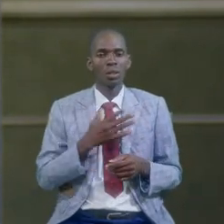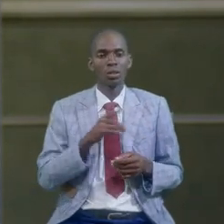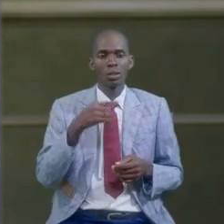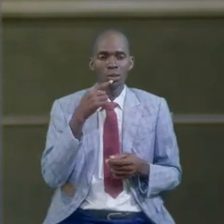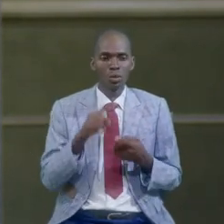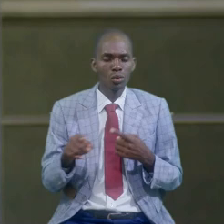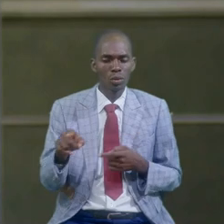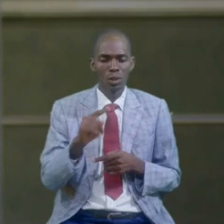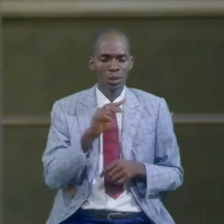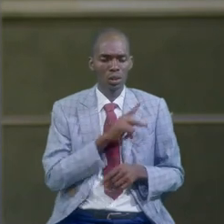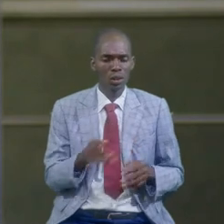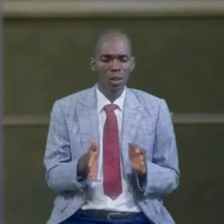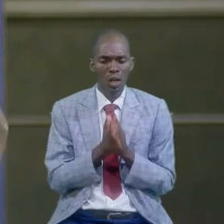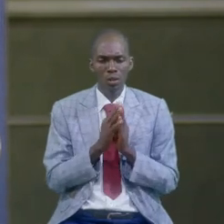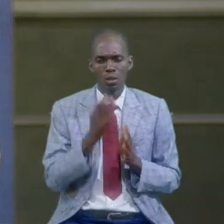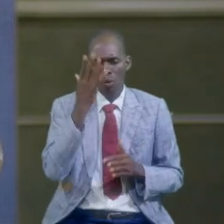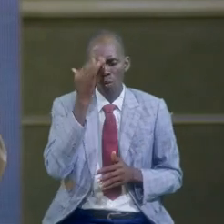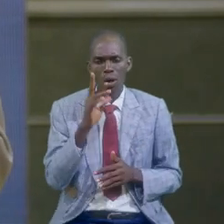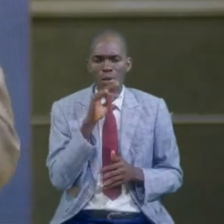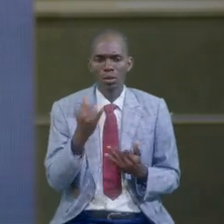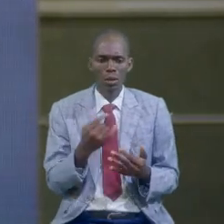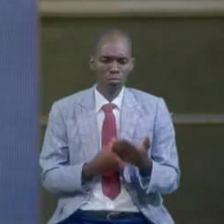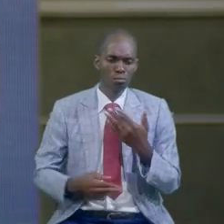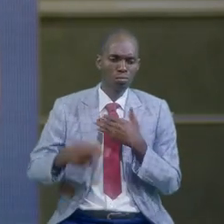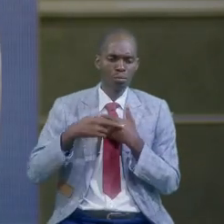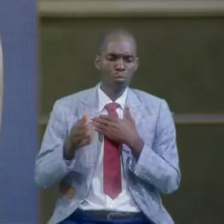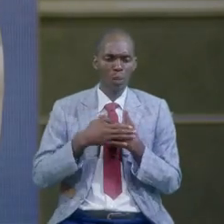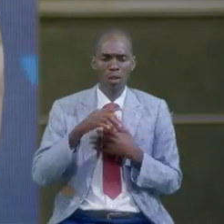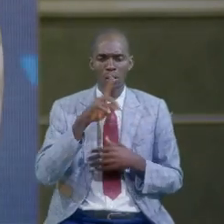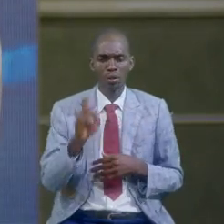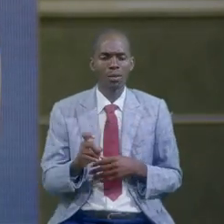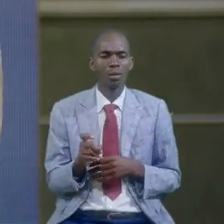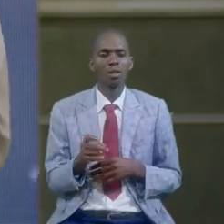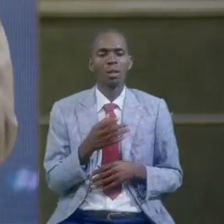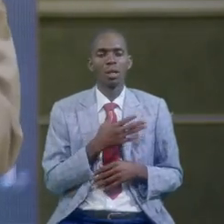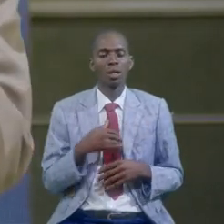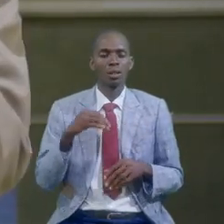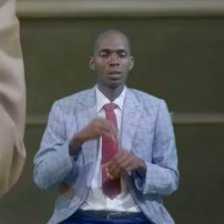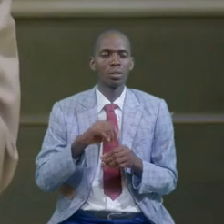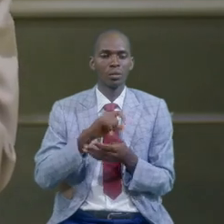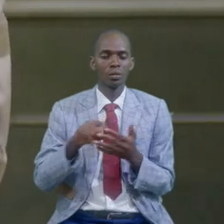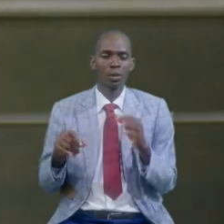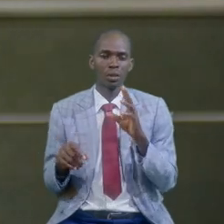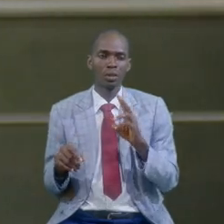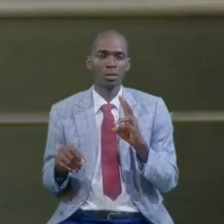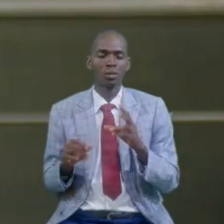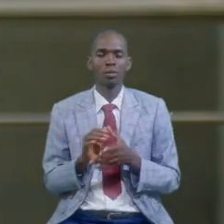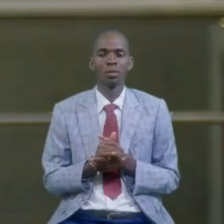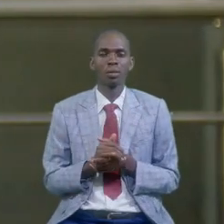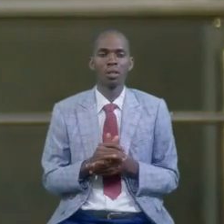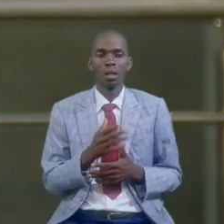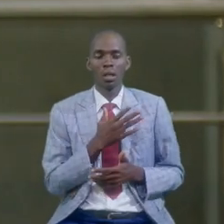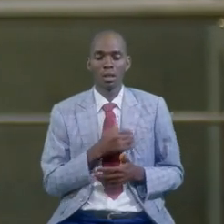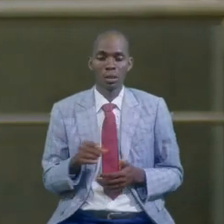why are ye now turned back? Look at verse 6. And they